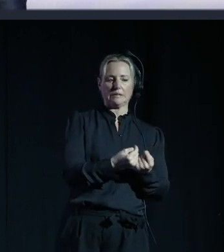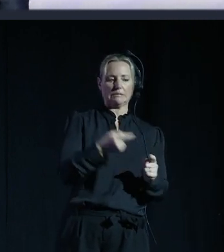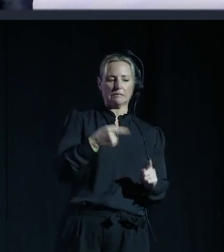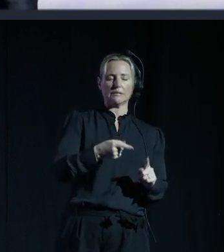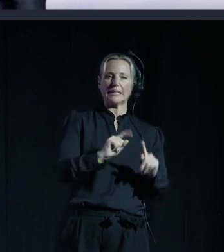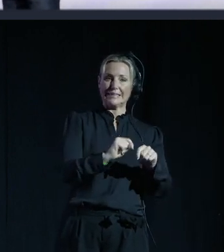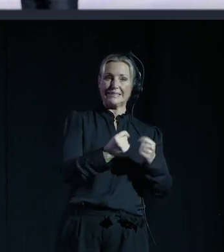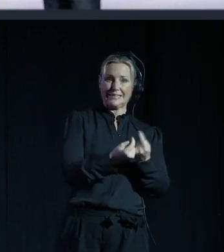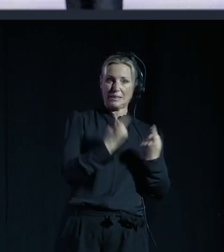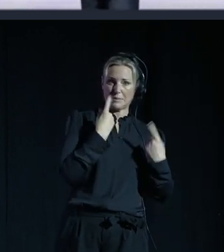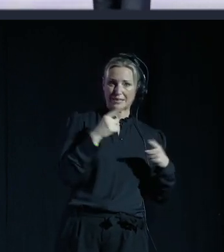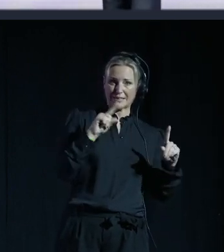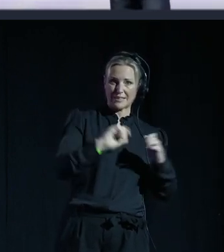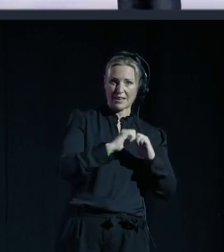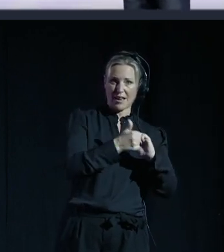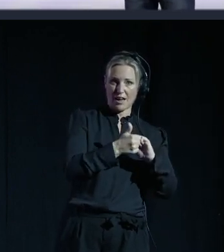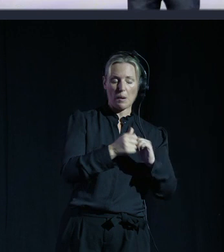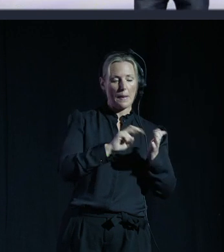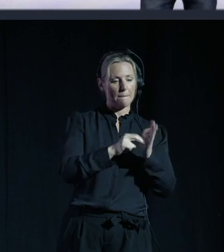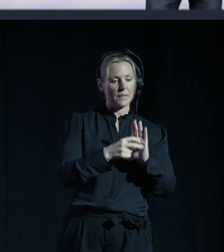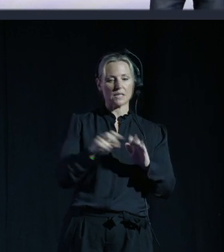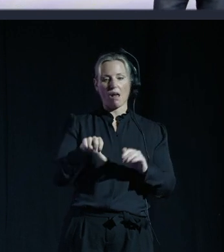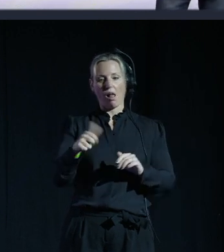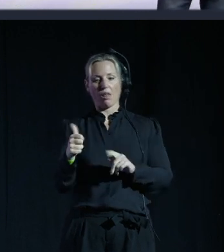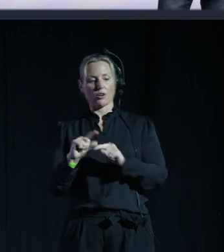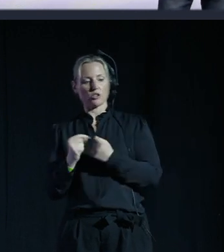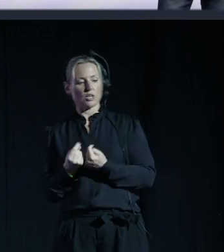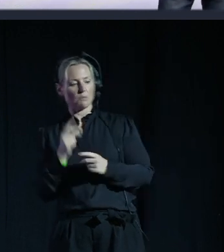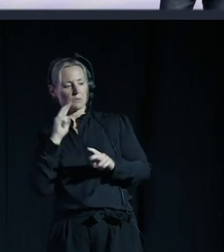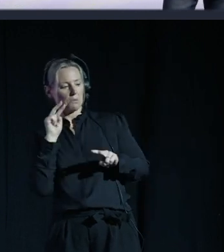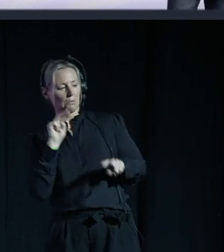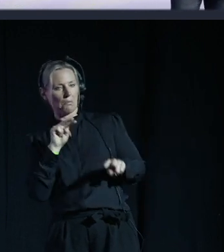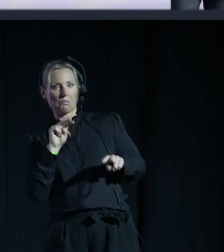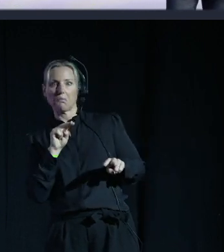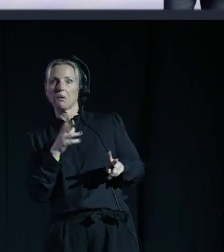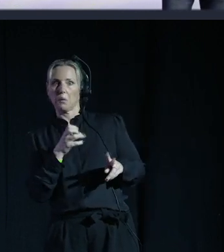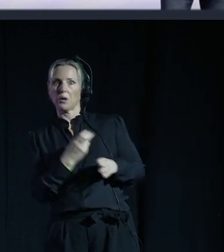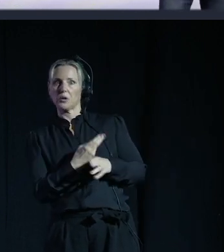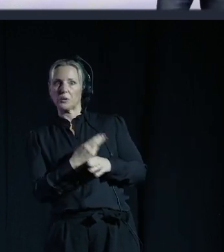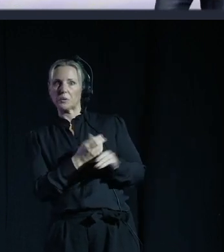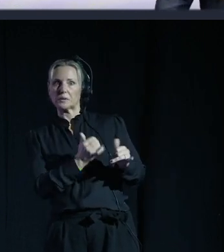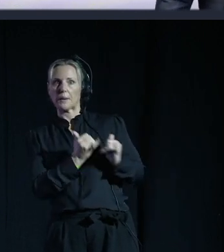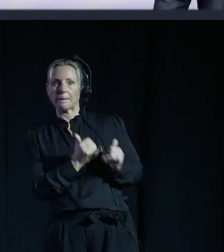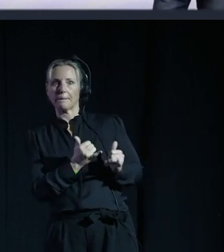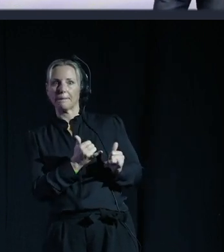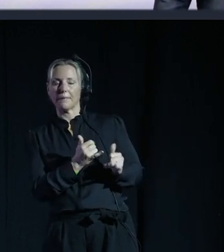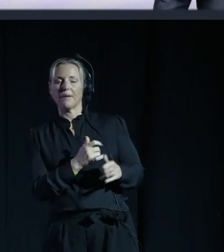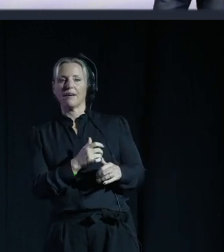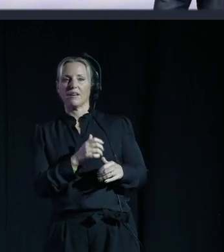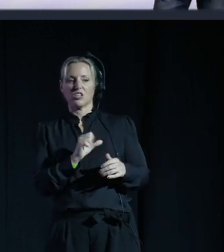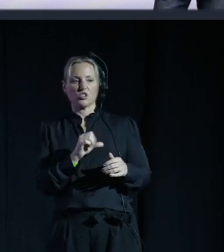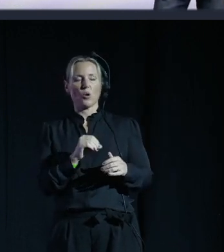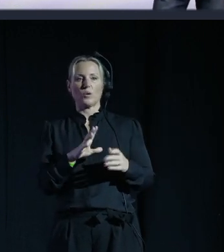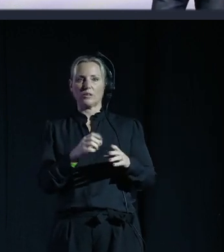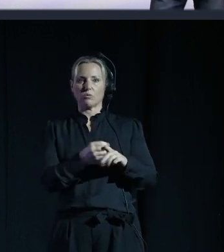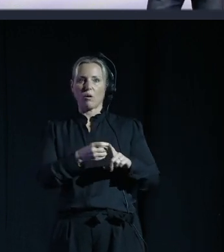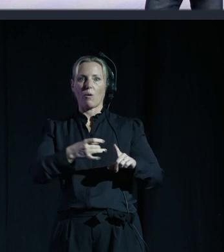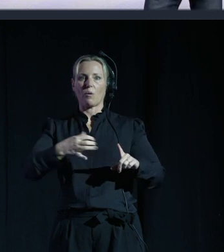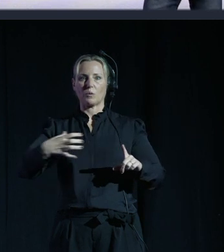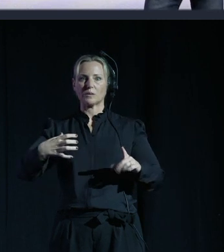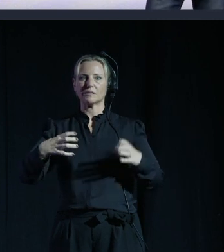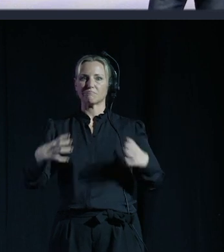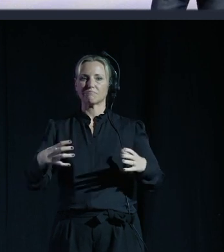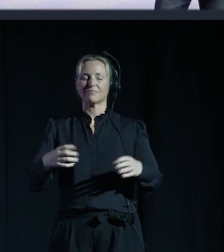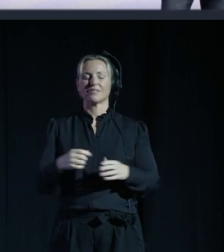other teams want to use your work, right? I mentioned how this starts growing and feeding on itself. So you do something